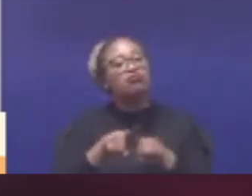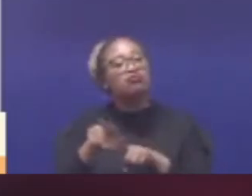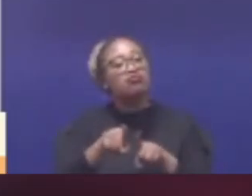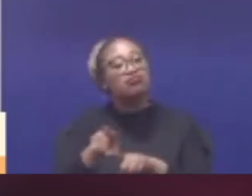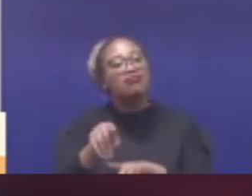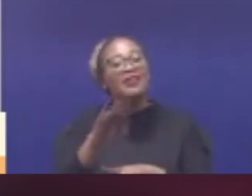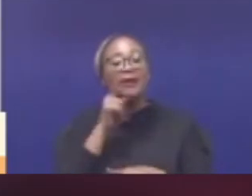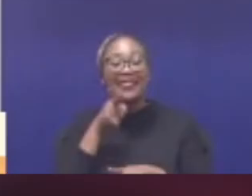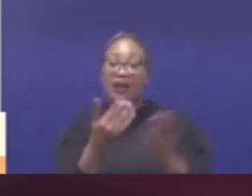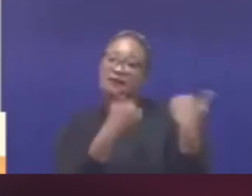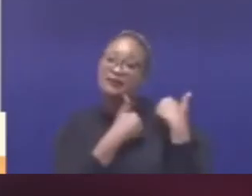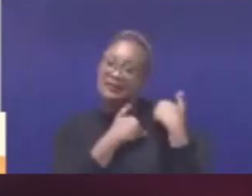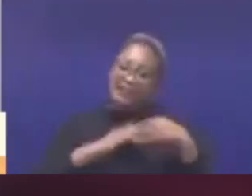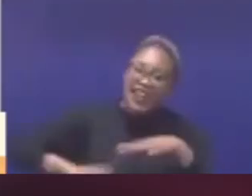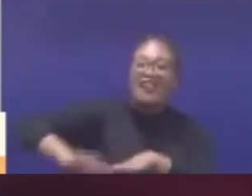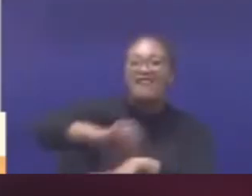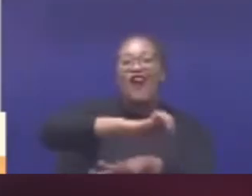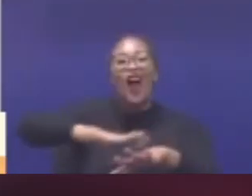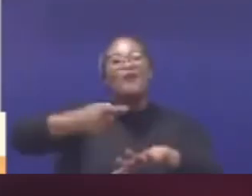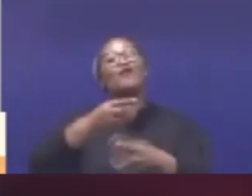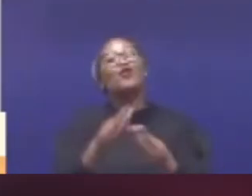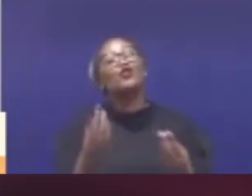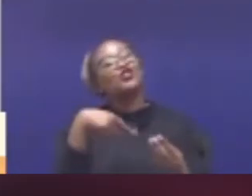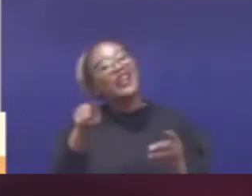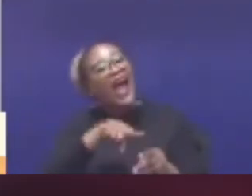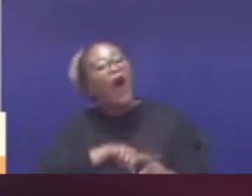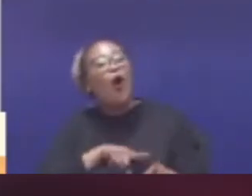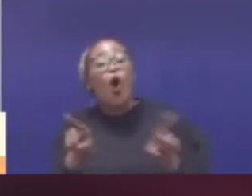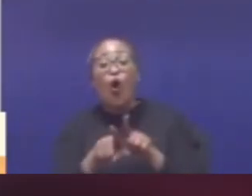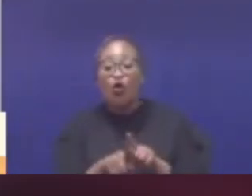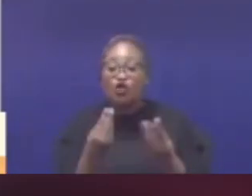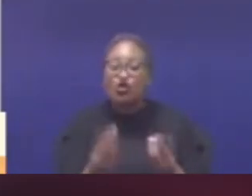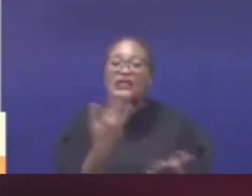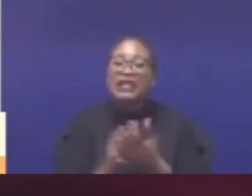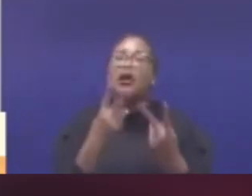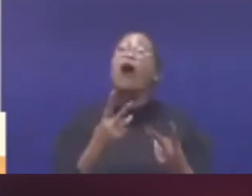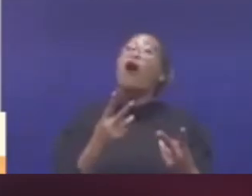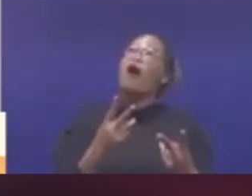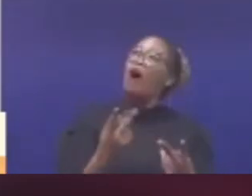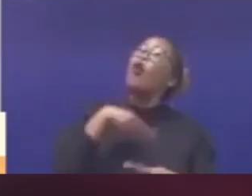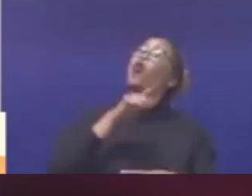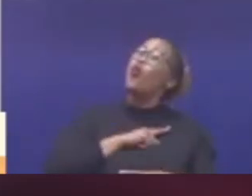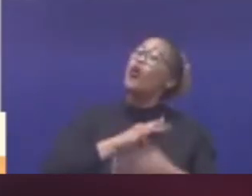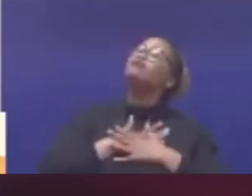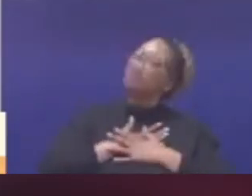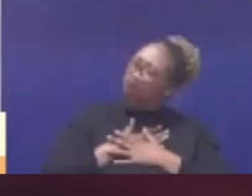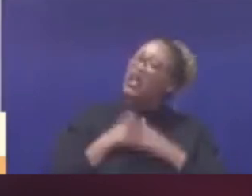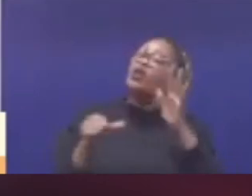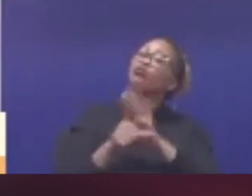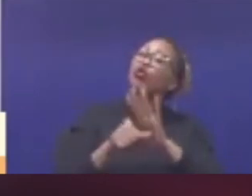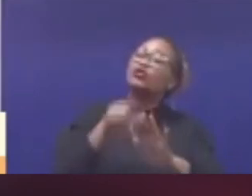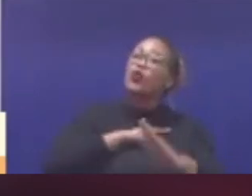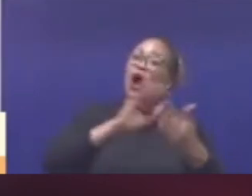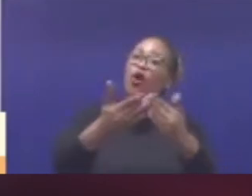our children, but it says to them that they matter enough for us to create schools that are